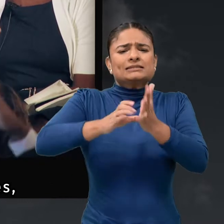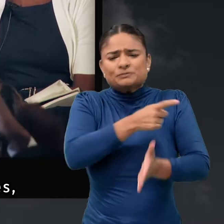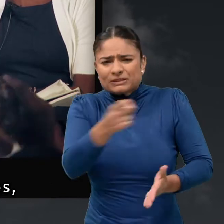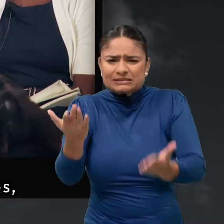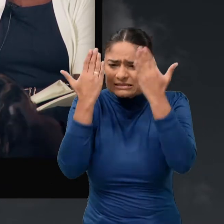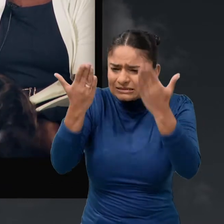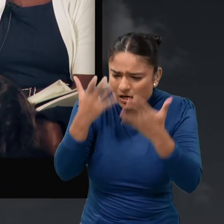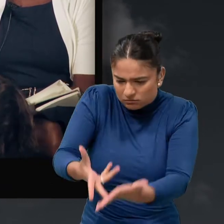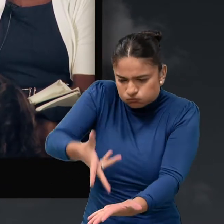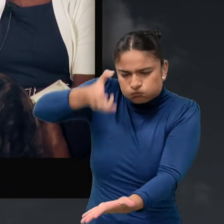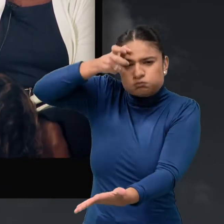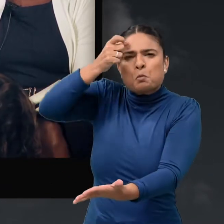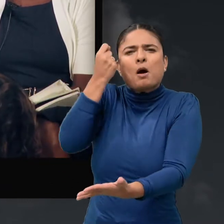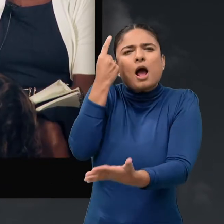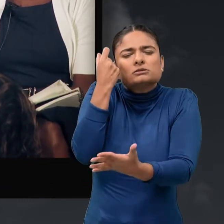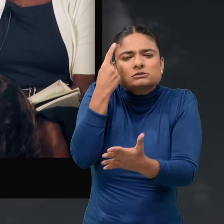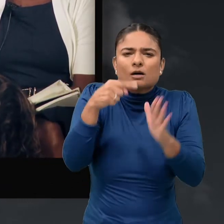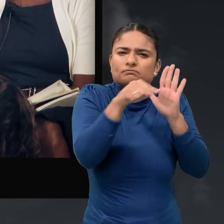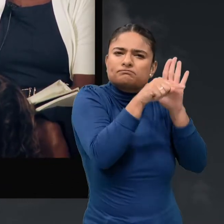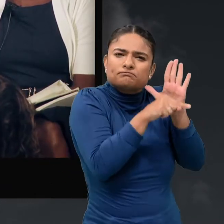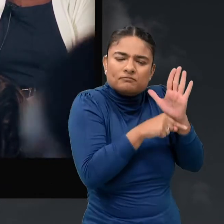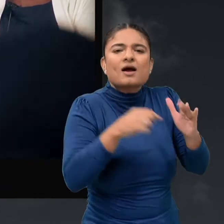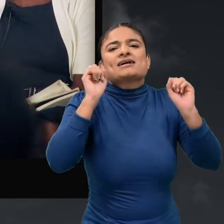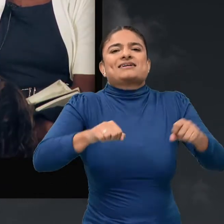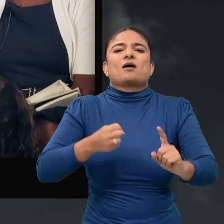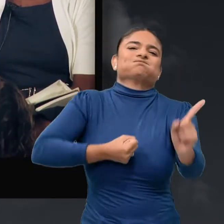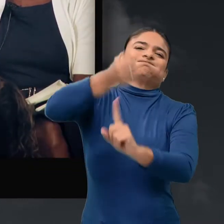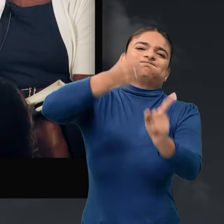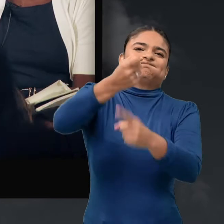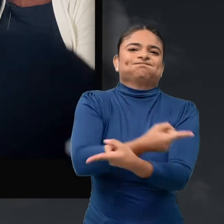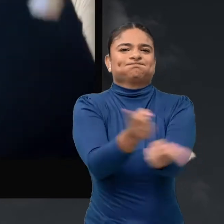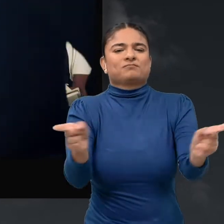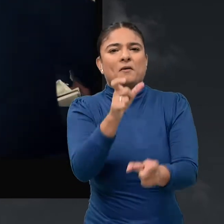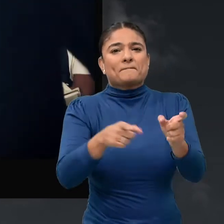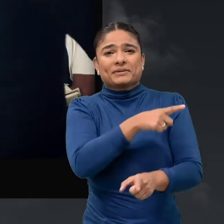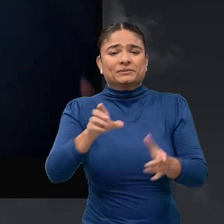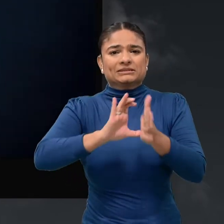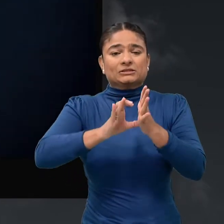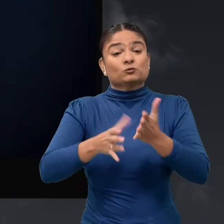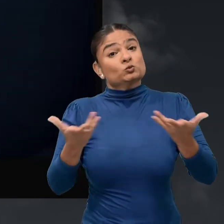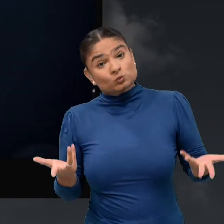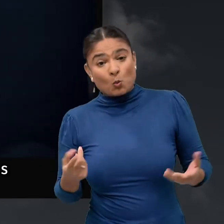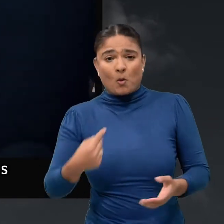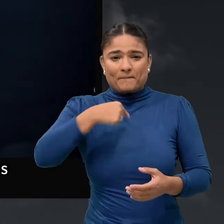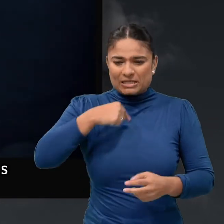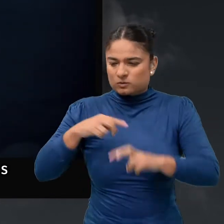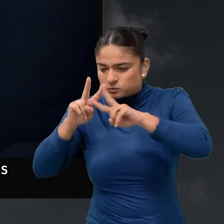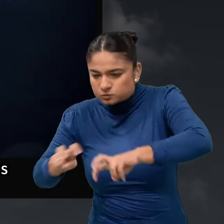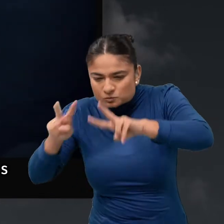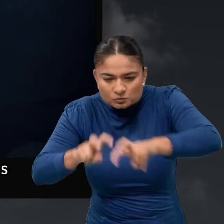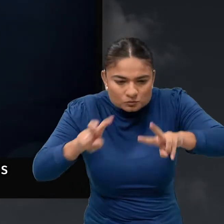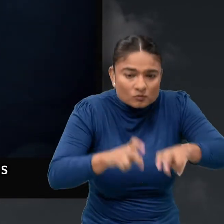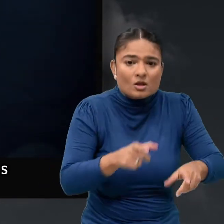disability studies so that they can advocate from an informed position. But at the same time, because of the biases that exist from both